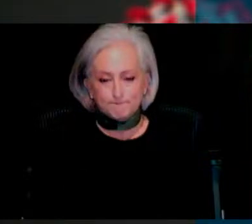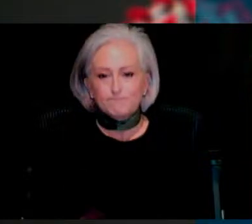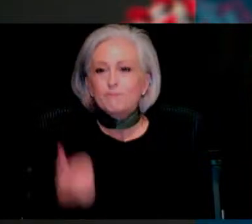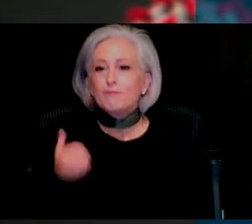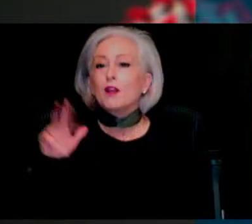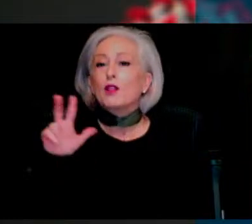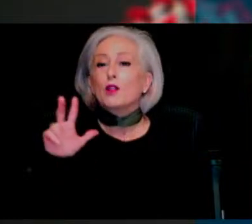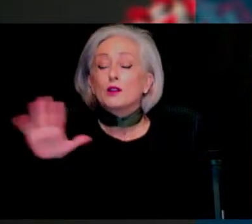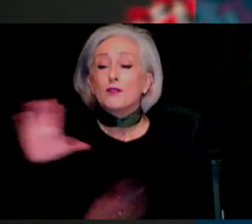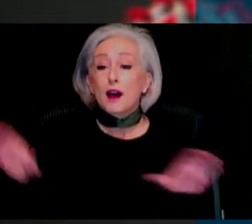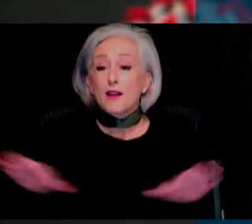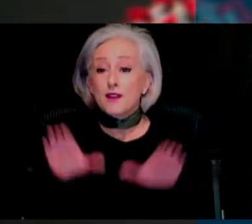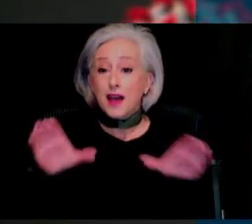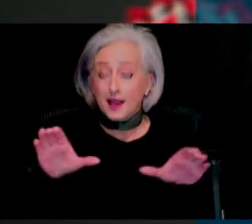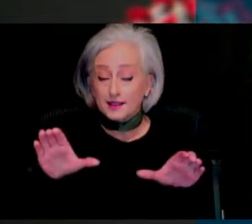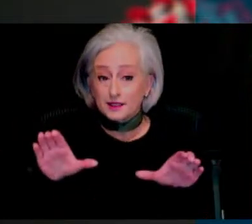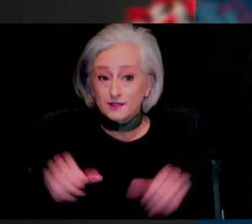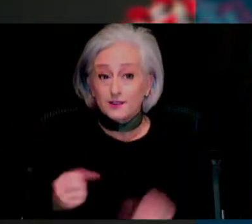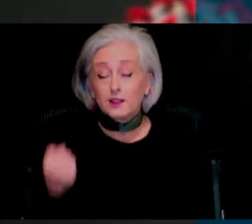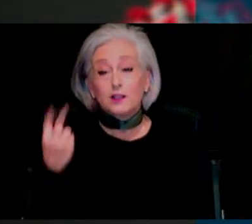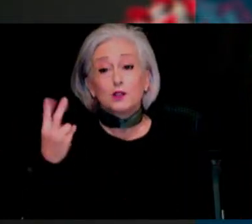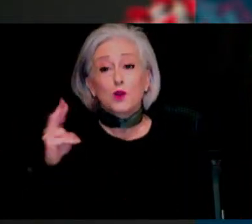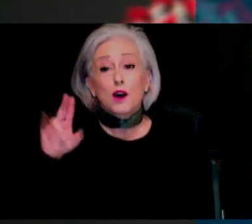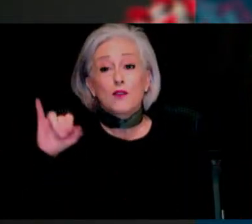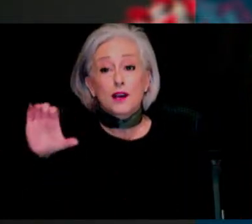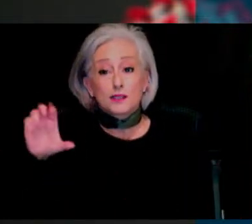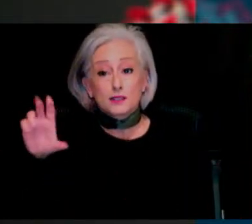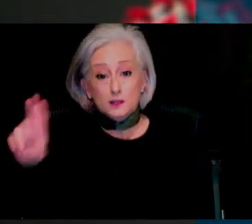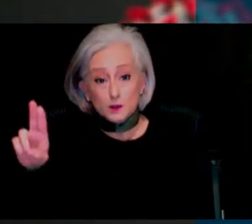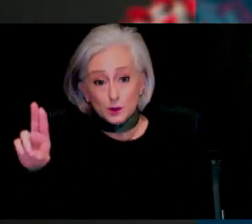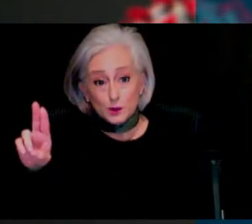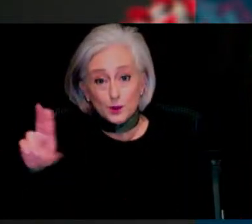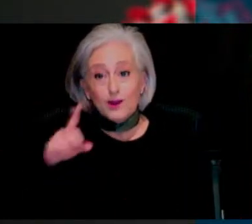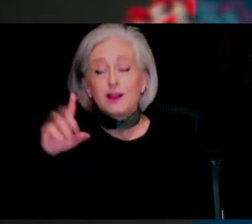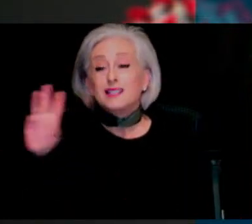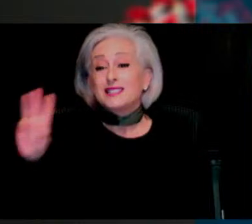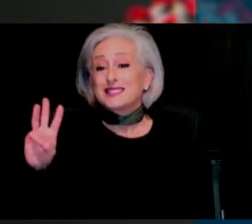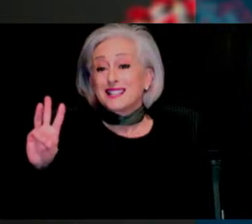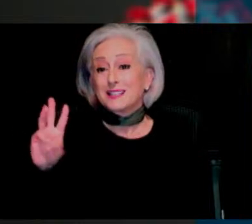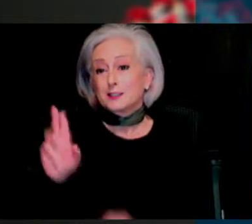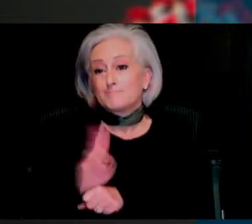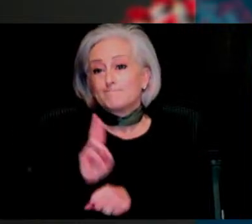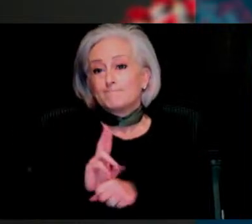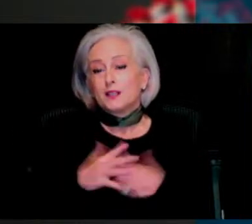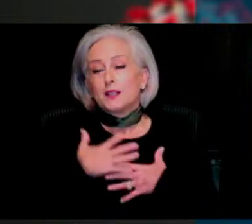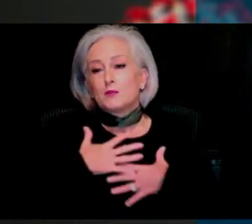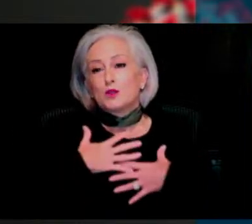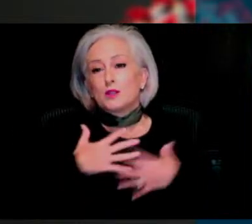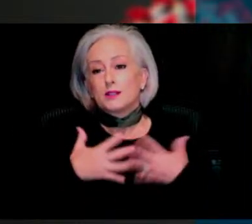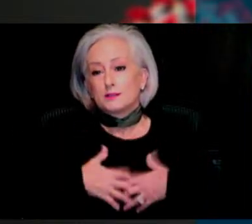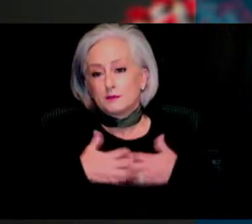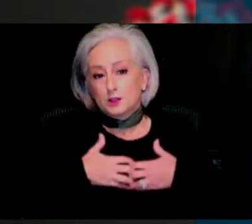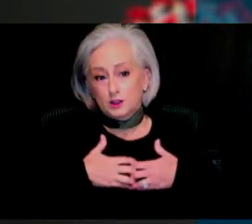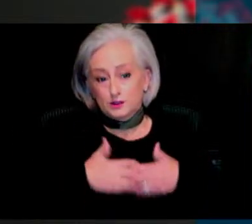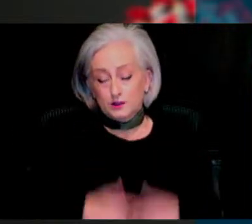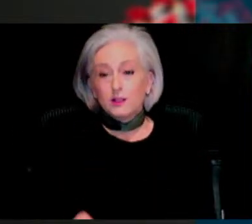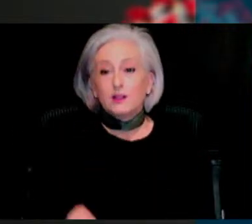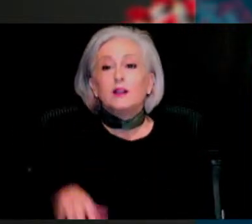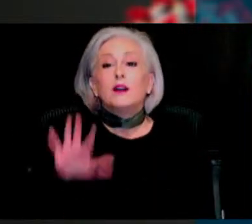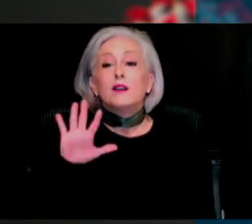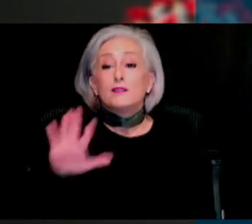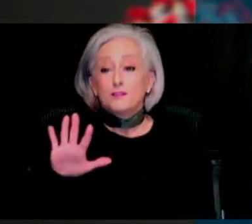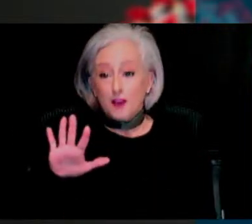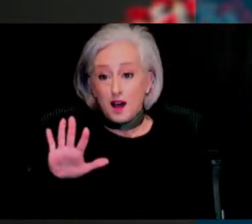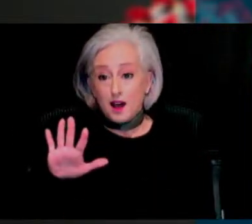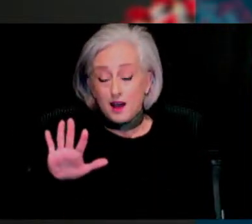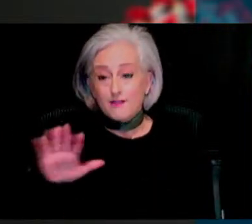infections, with 12 in the ICU and half of those 6 on the ventilator. 5 of those 35 active infections are fully